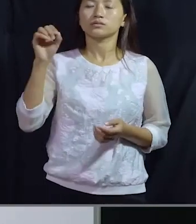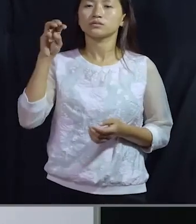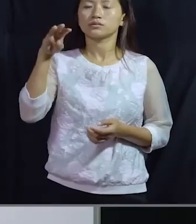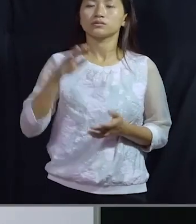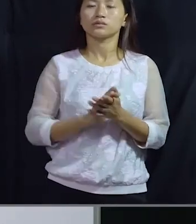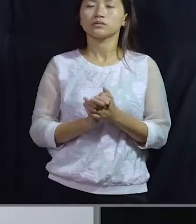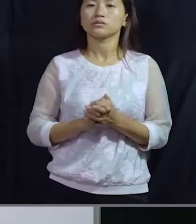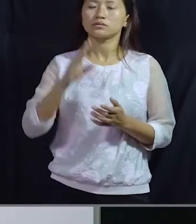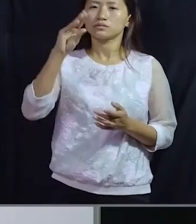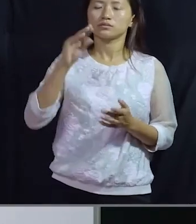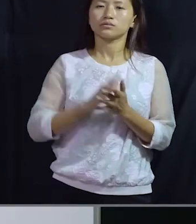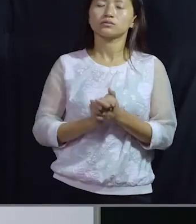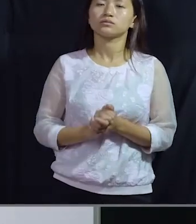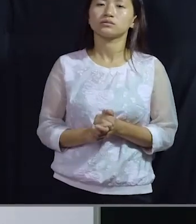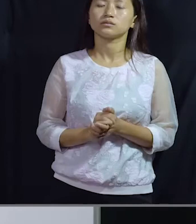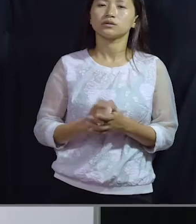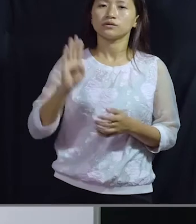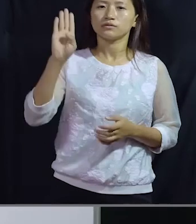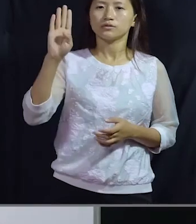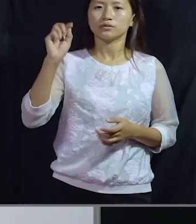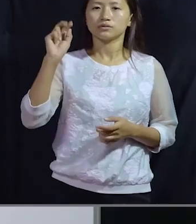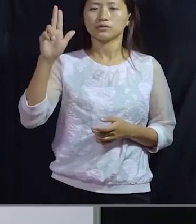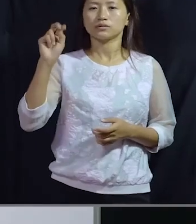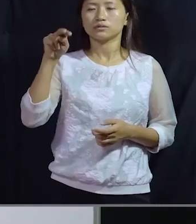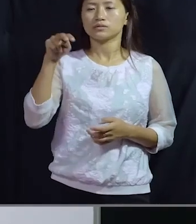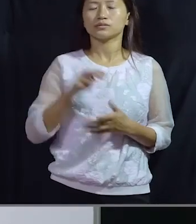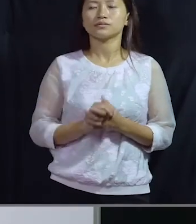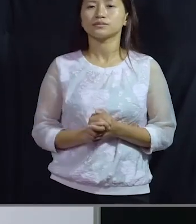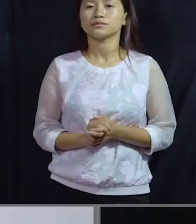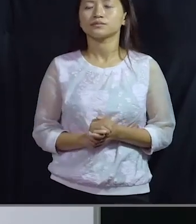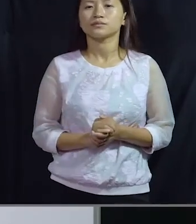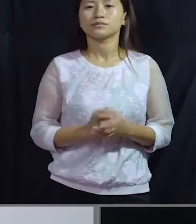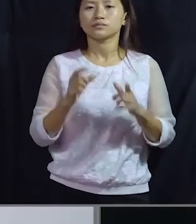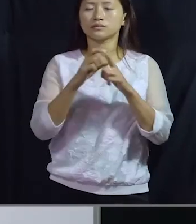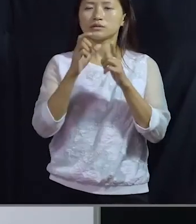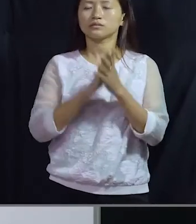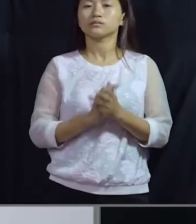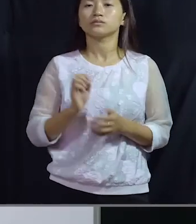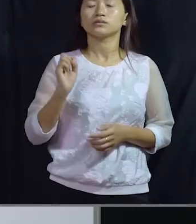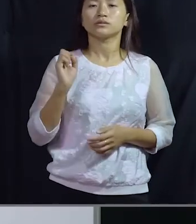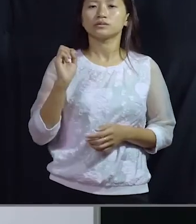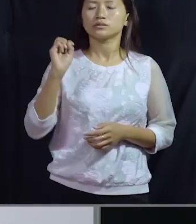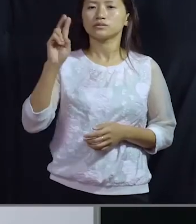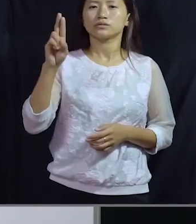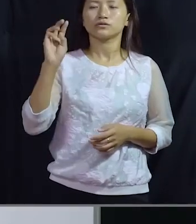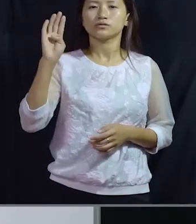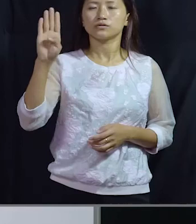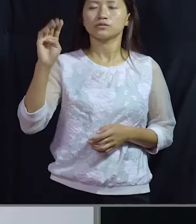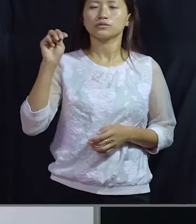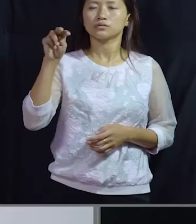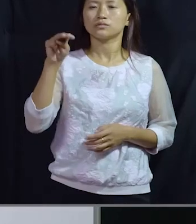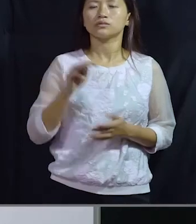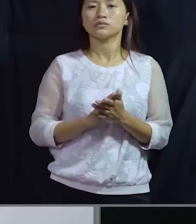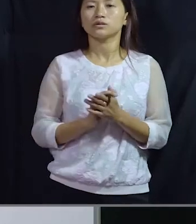by 1,200, so it comes to 4,800. Debtors was 24,000. There was a provision